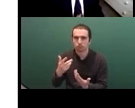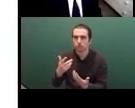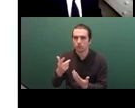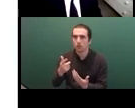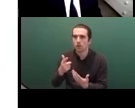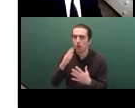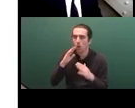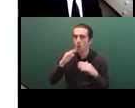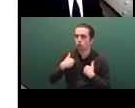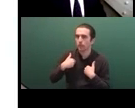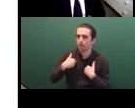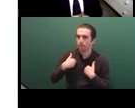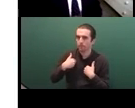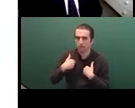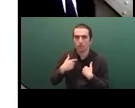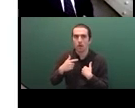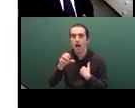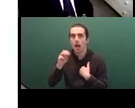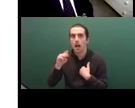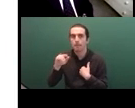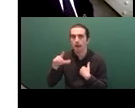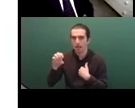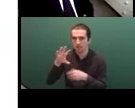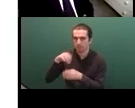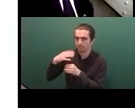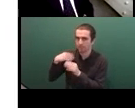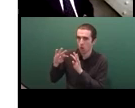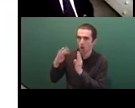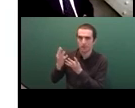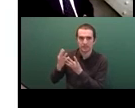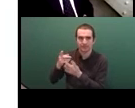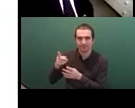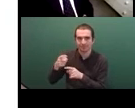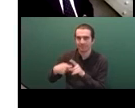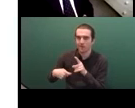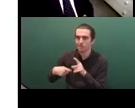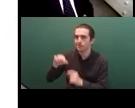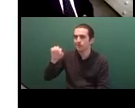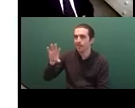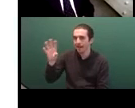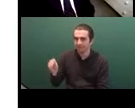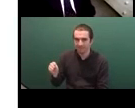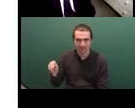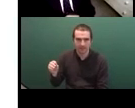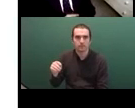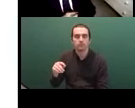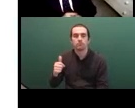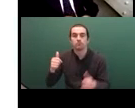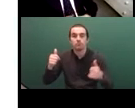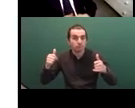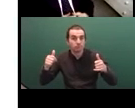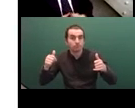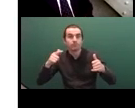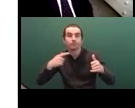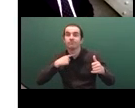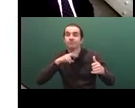inclusive education. My presentation, I'm going to discuss examples of good practice